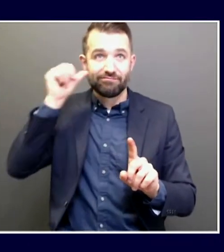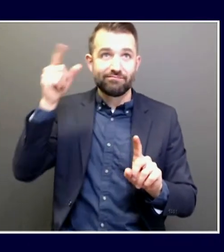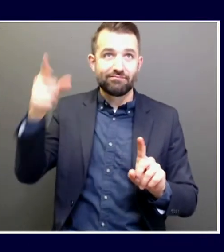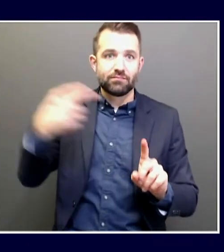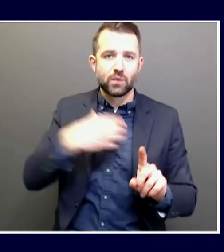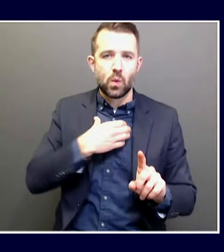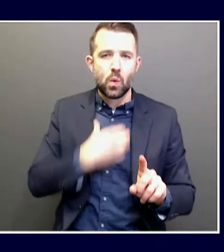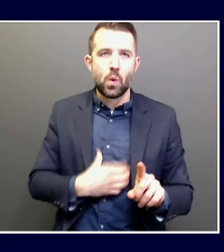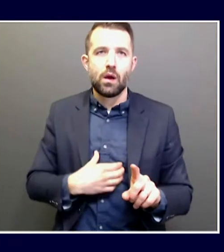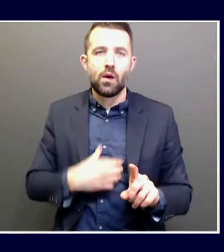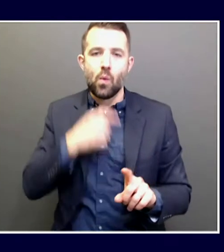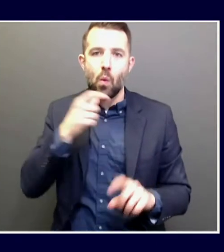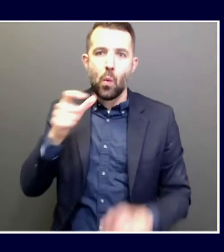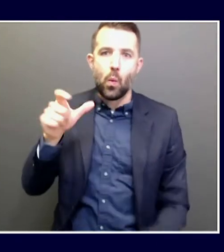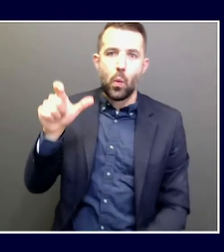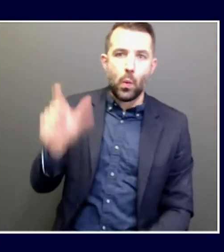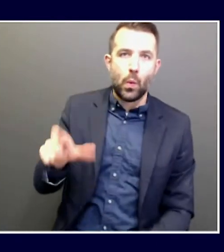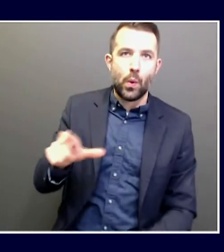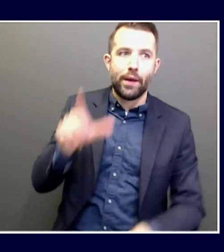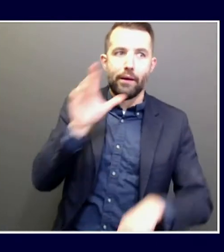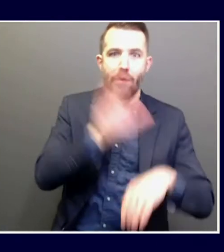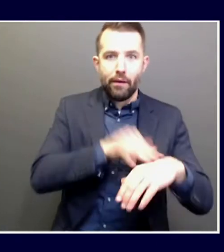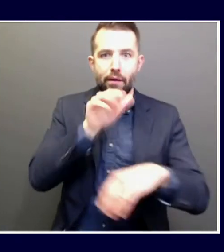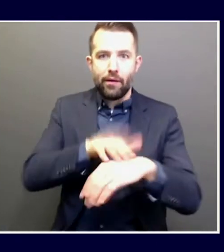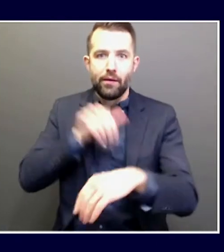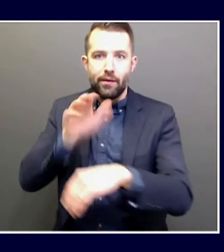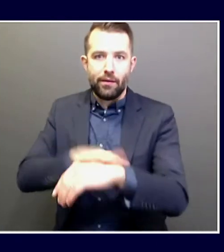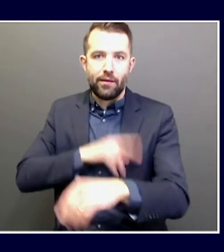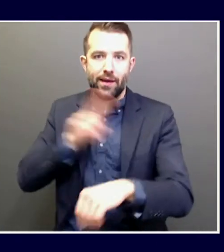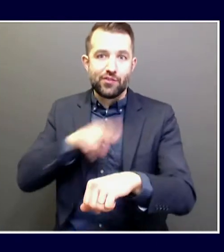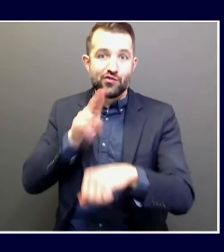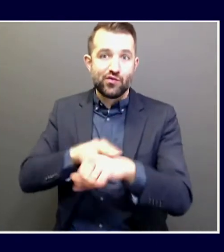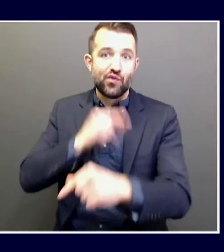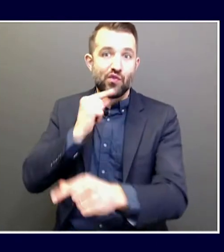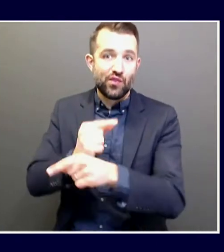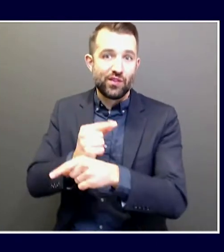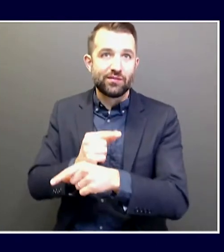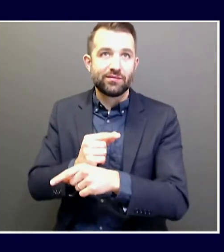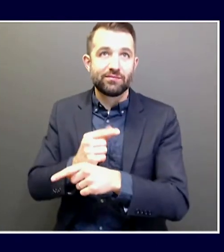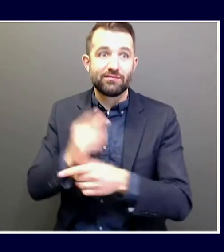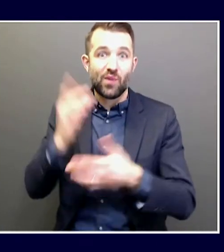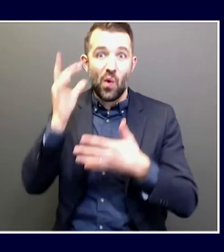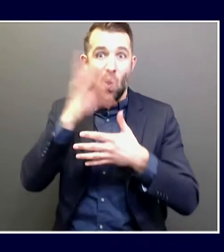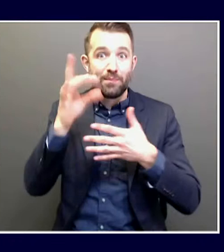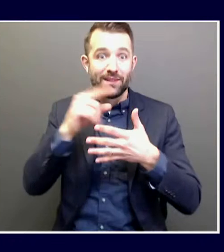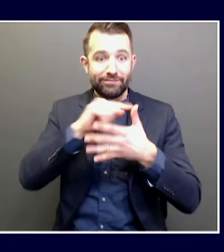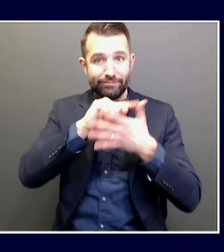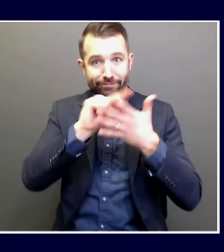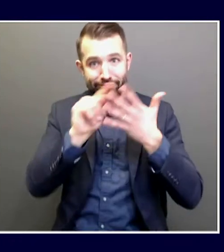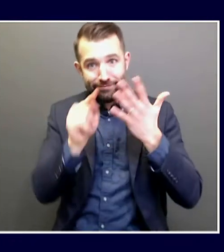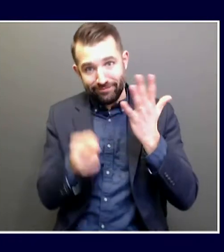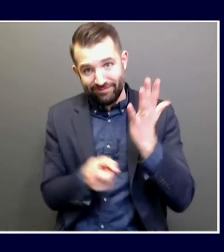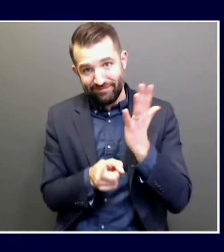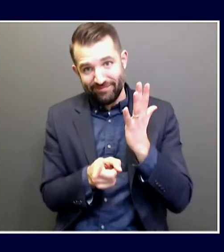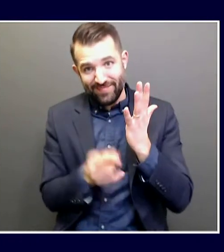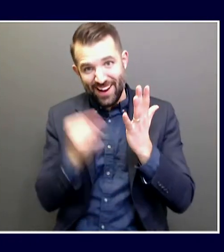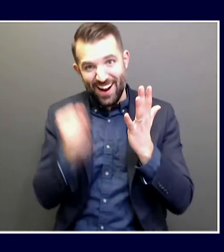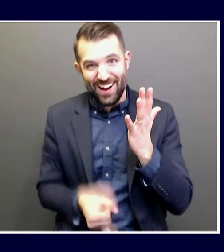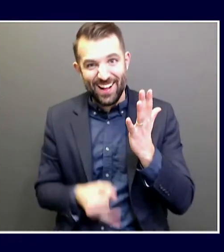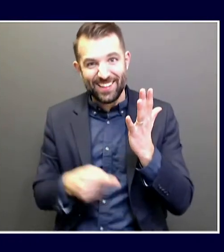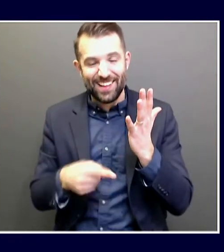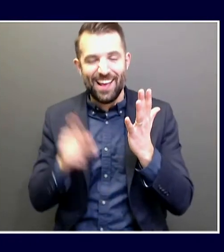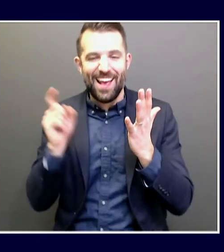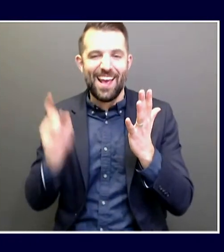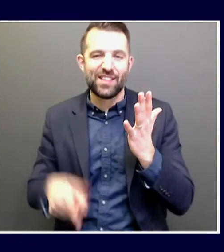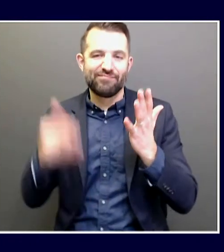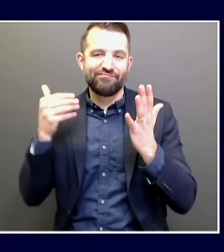in hospitalizations is stretching the capacity of our healthcare system thin, which jeopardizes care for Maine people, as